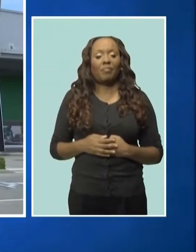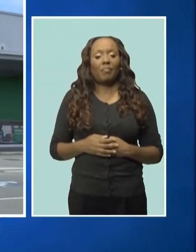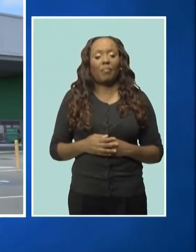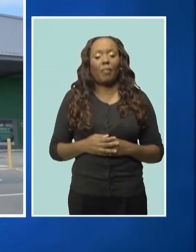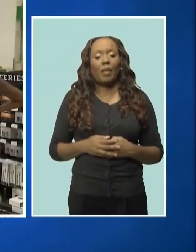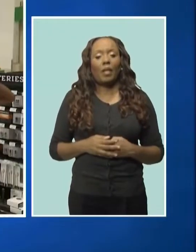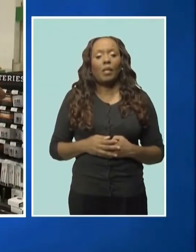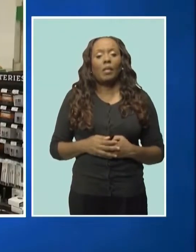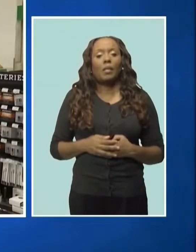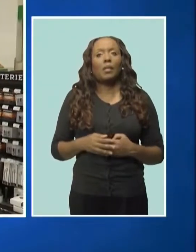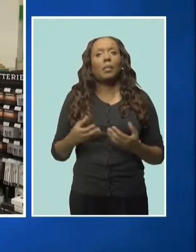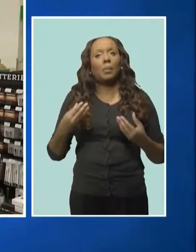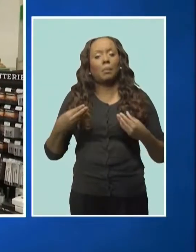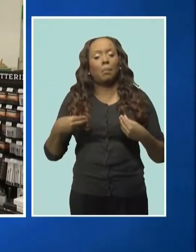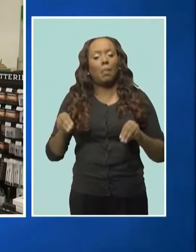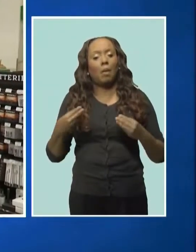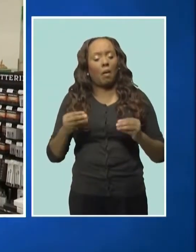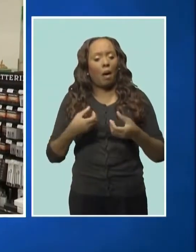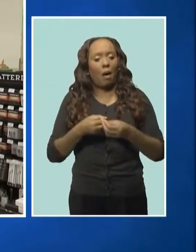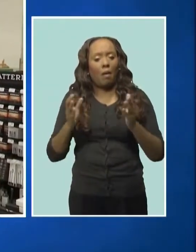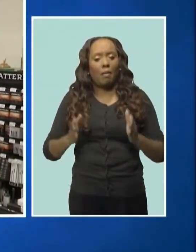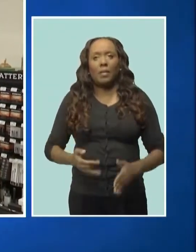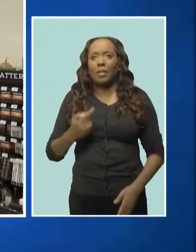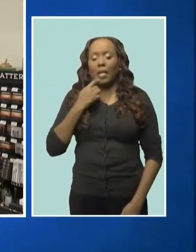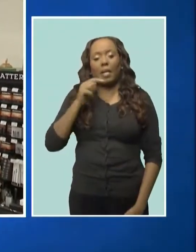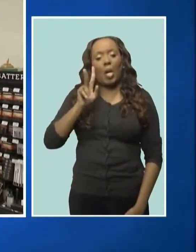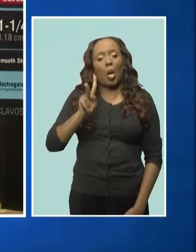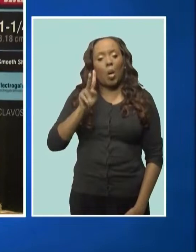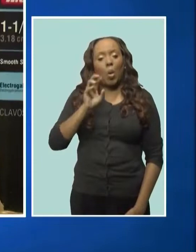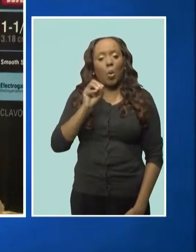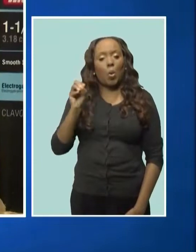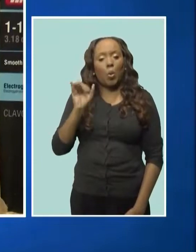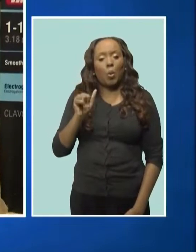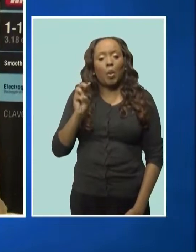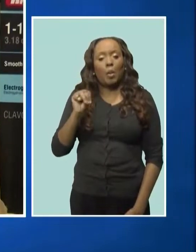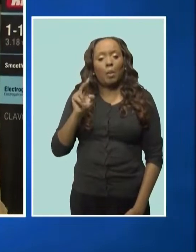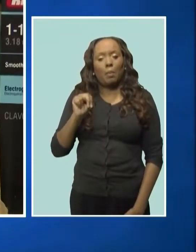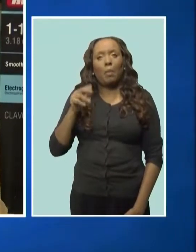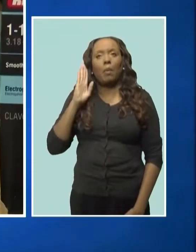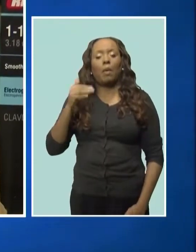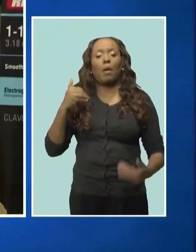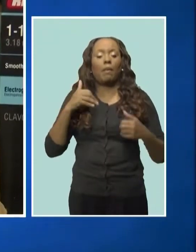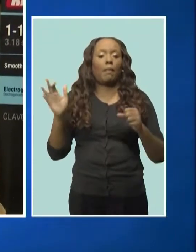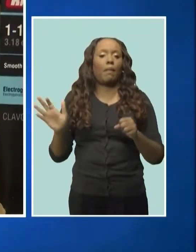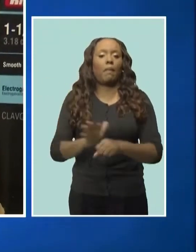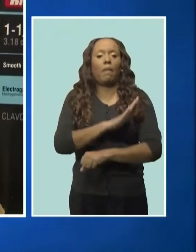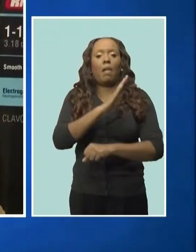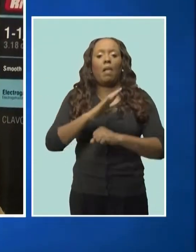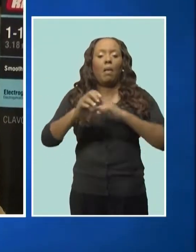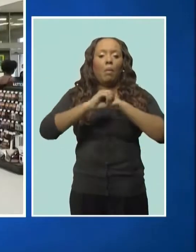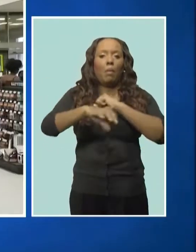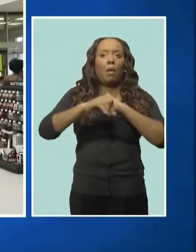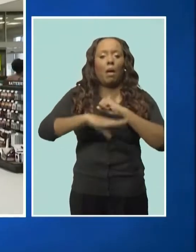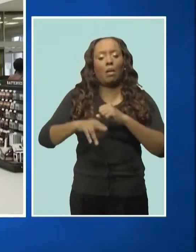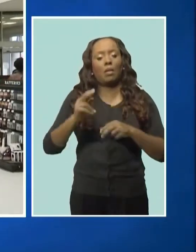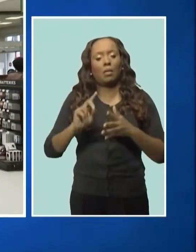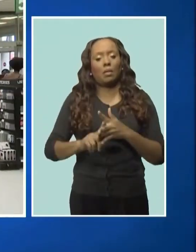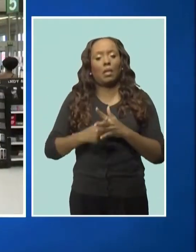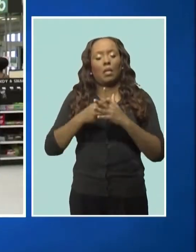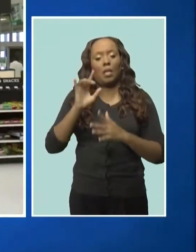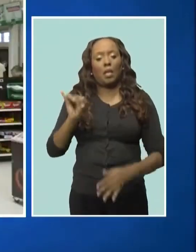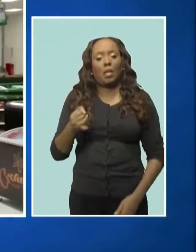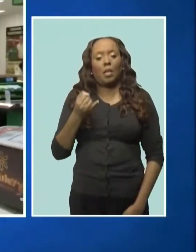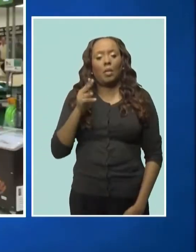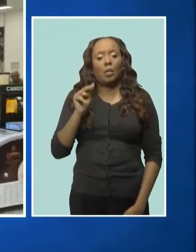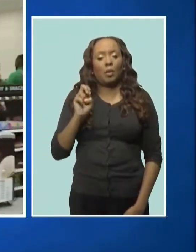Charlie Mullin, says Koiman is set to launch its fully digital hurricane campaign from June 1st. She adds